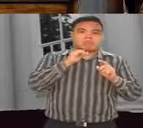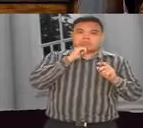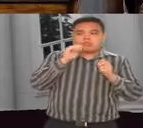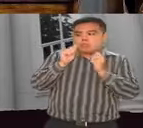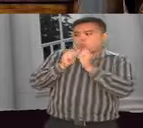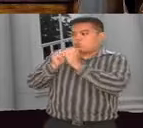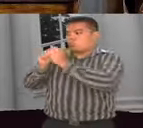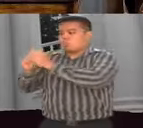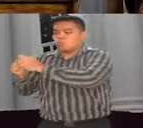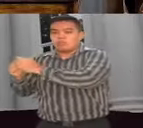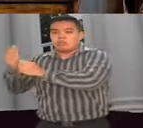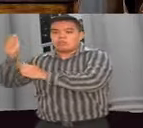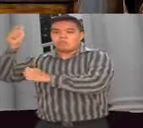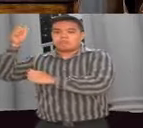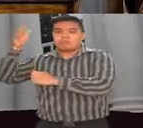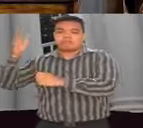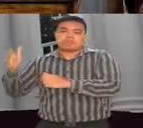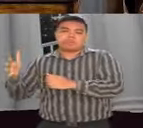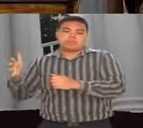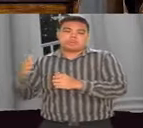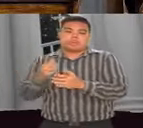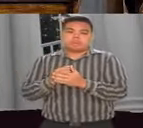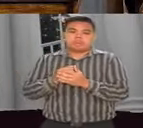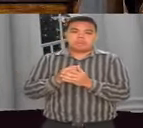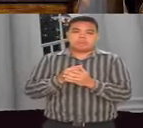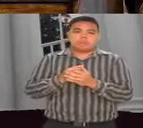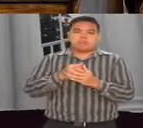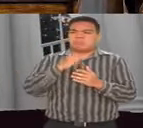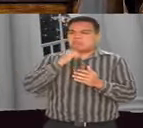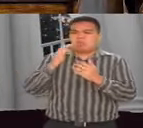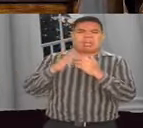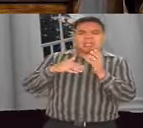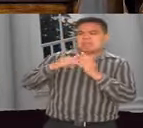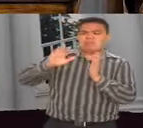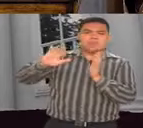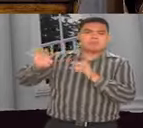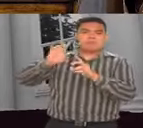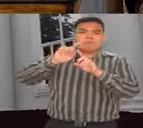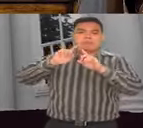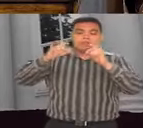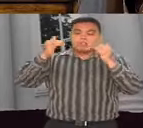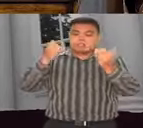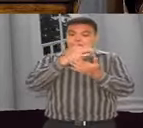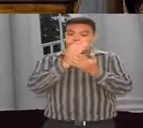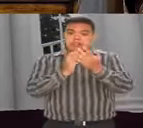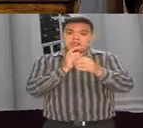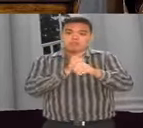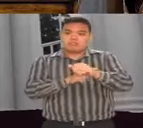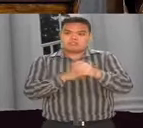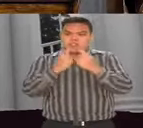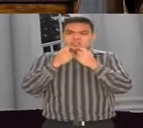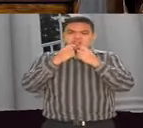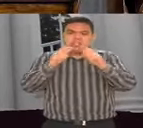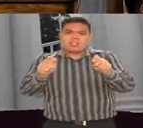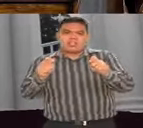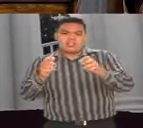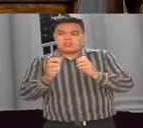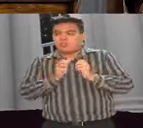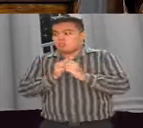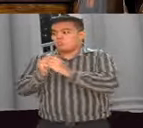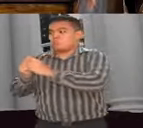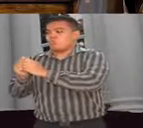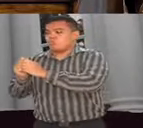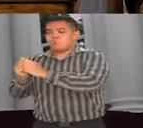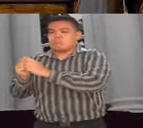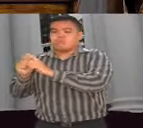matter. They are engaged in things that do not really matter. And sometimes they try to engage in things that